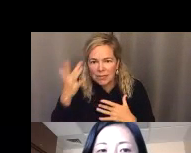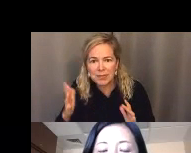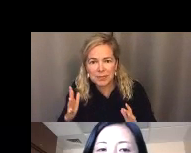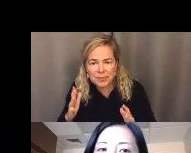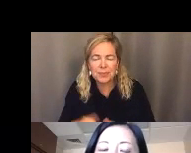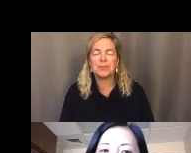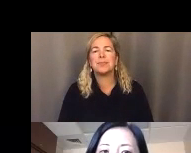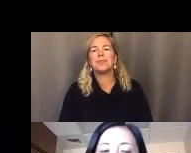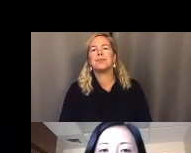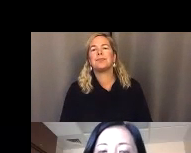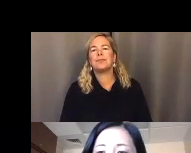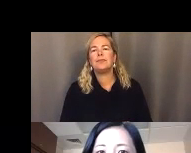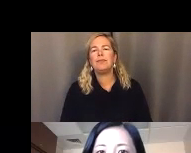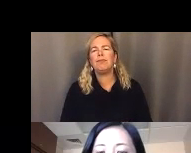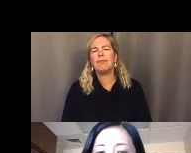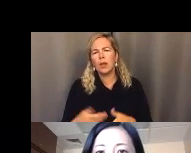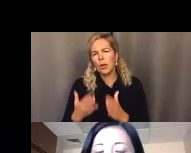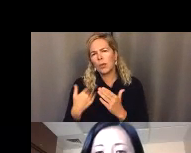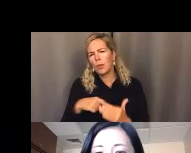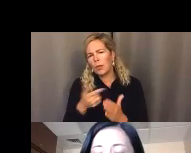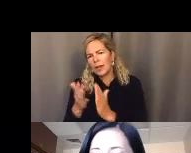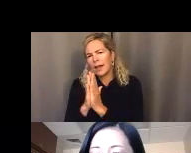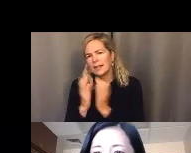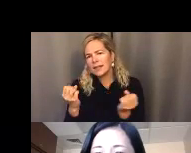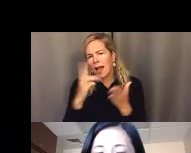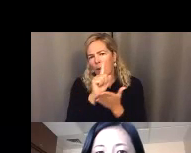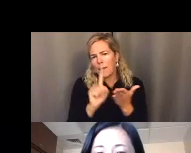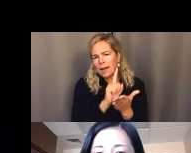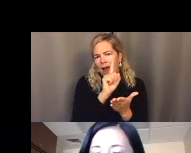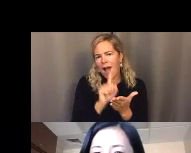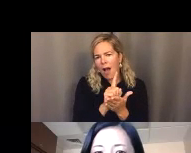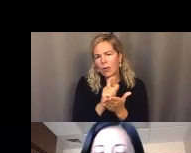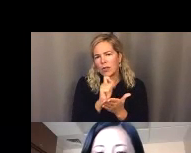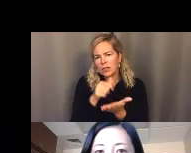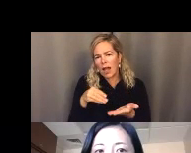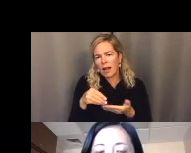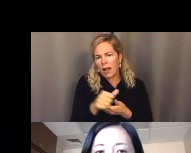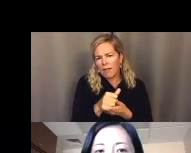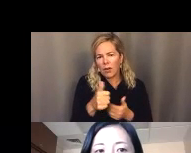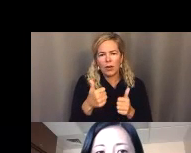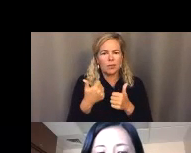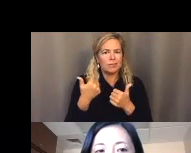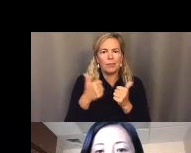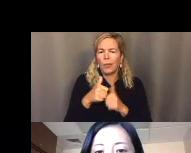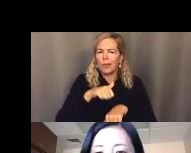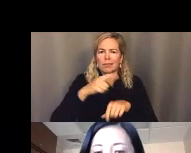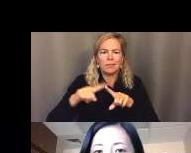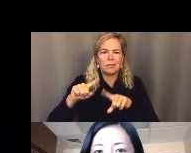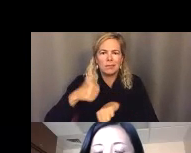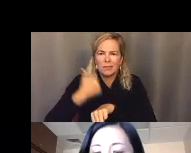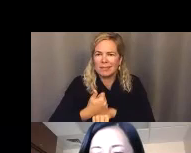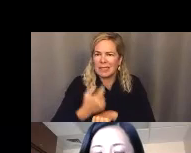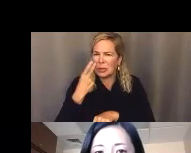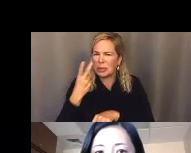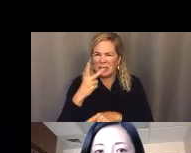We asked how many hours of dependent care per week are not covered by existing arrangements, and you can see there was a wide range of hours that